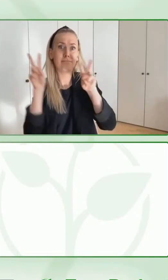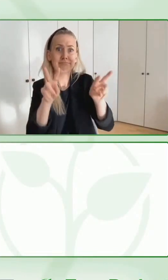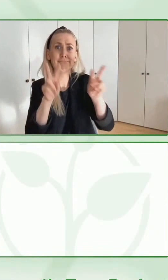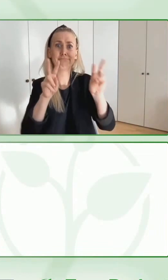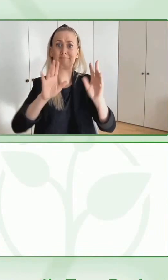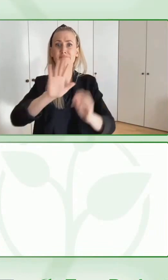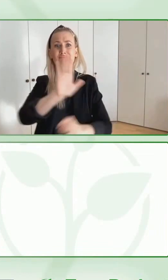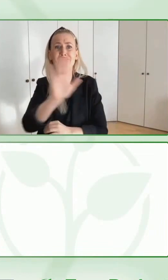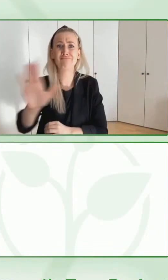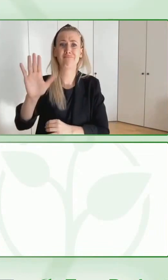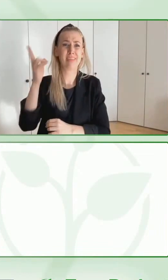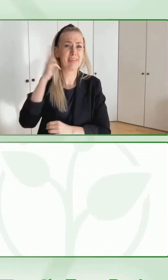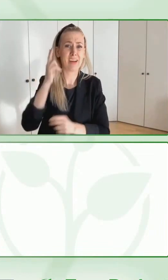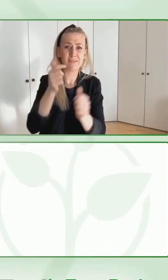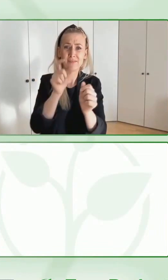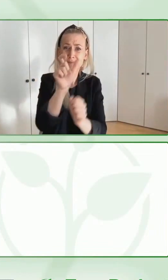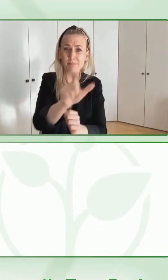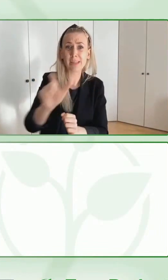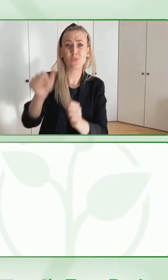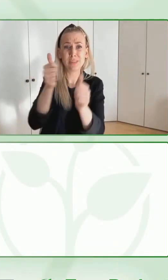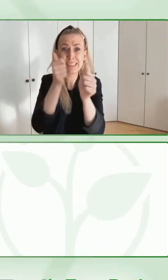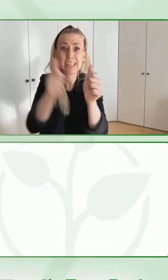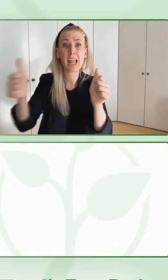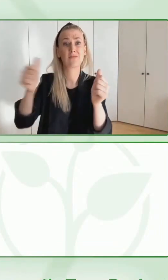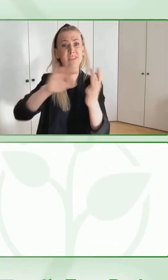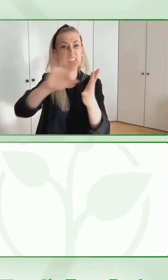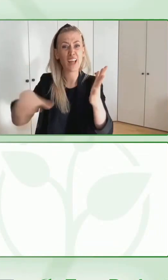to ensure that diversity is well represented.